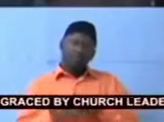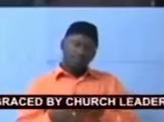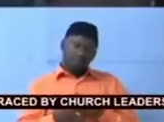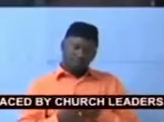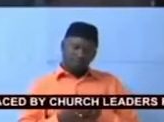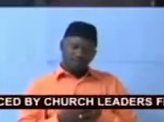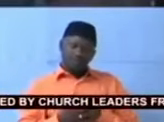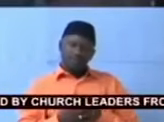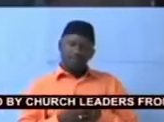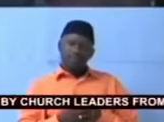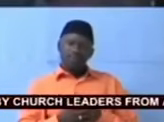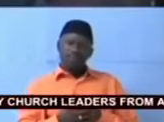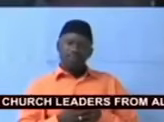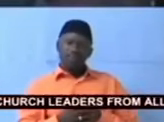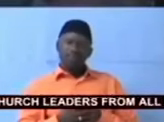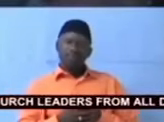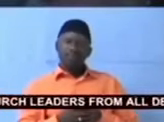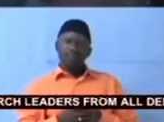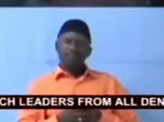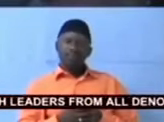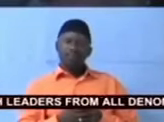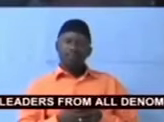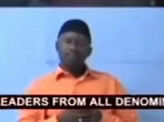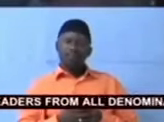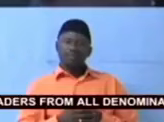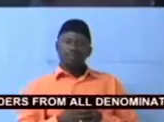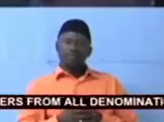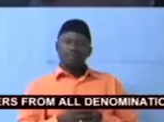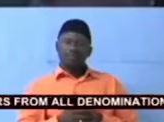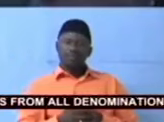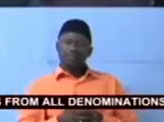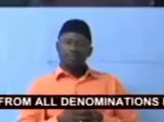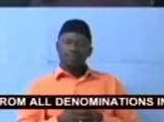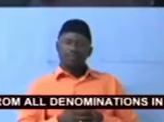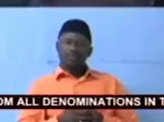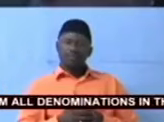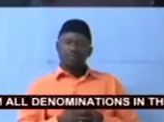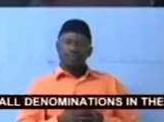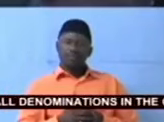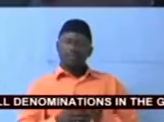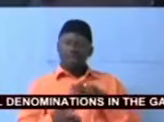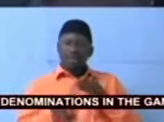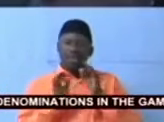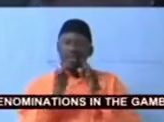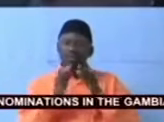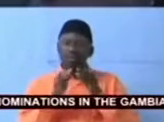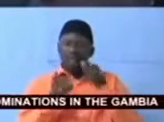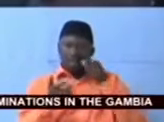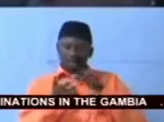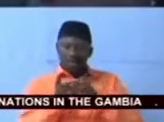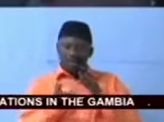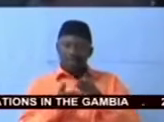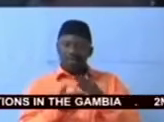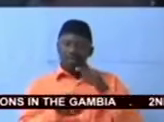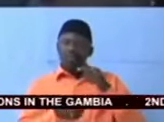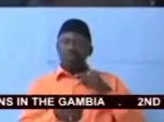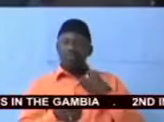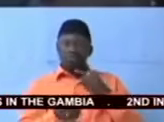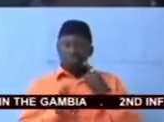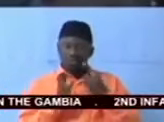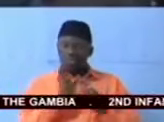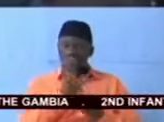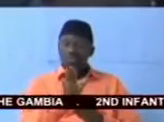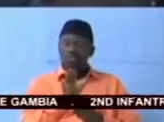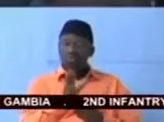agale nañ ko. And can I go through that? You may continue. It states that this to acknowledge receipt of your